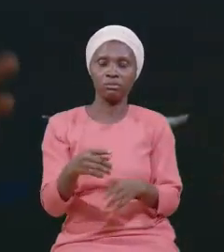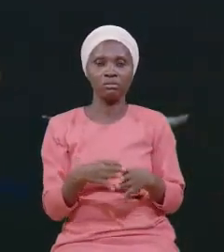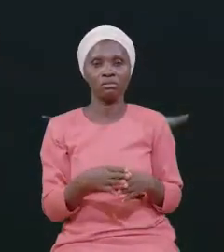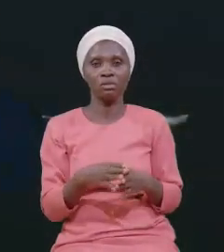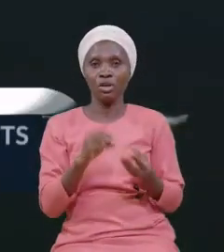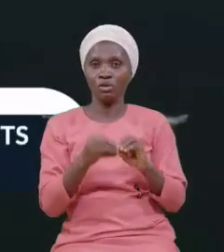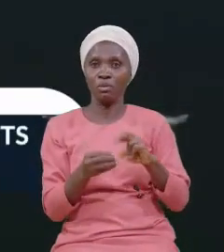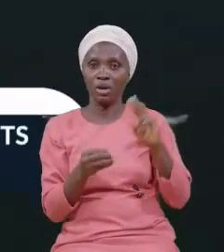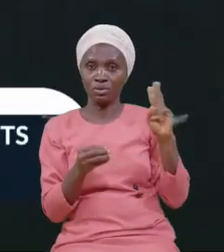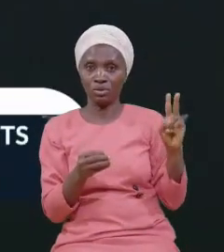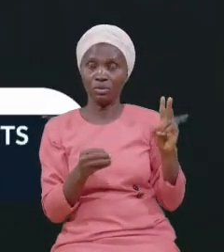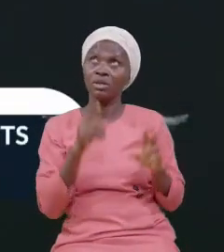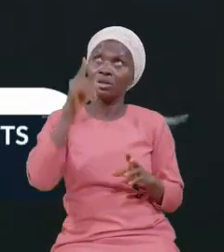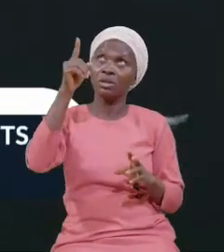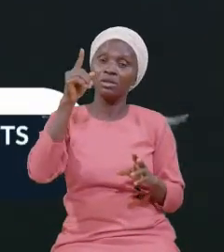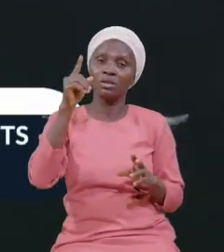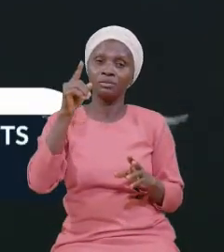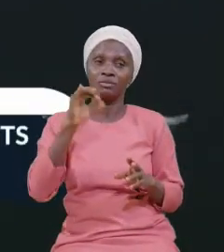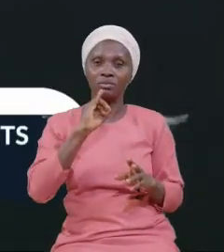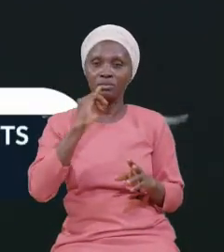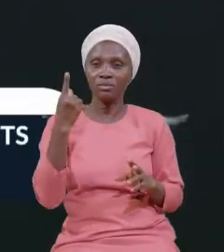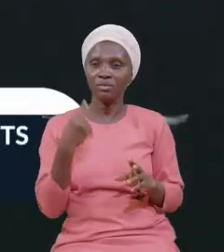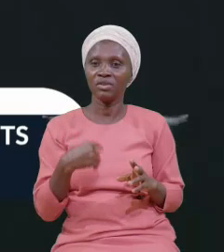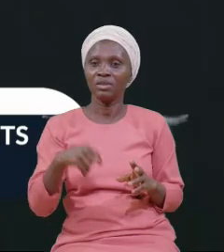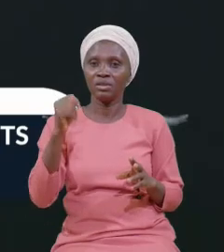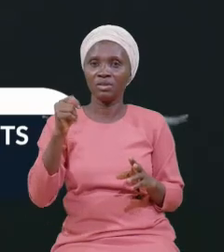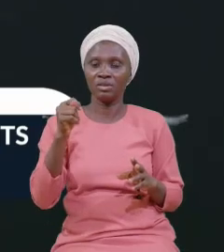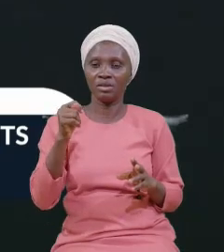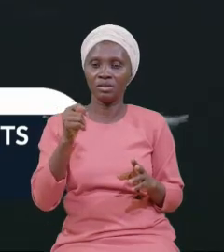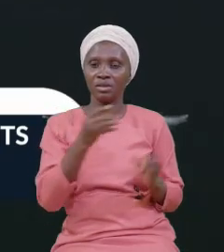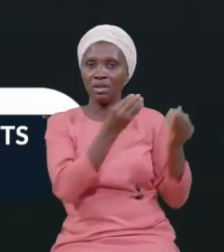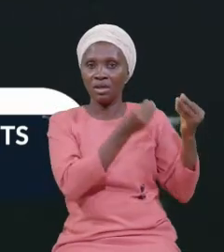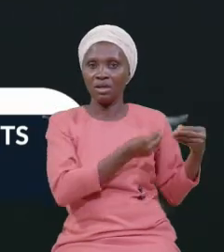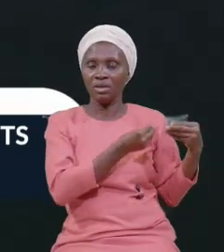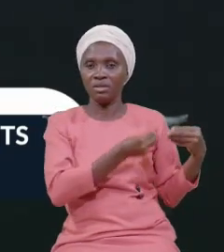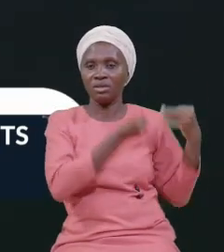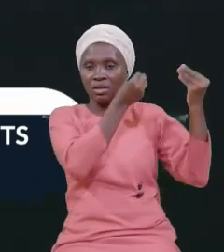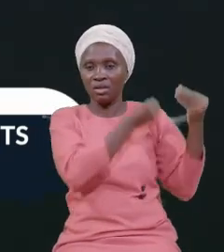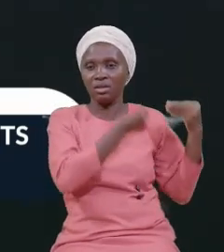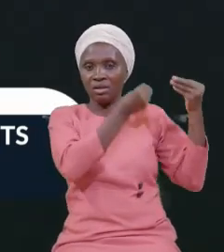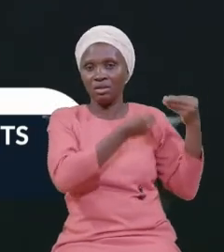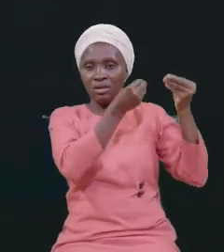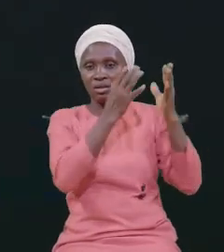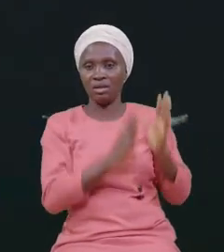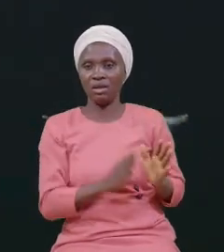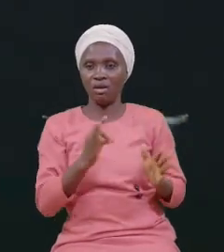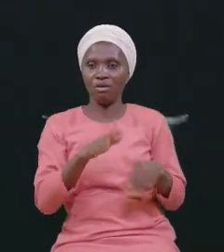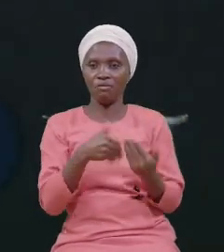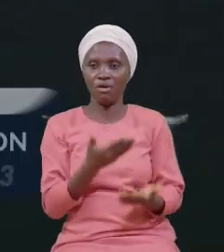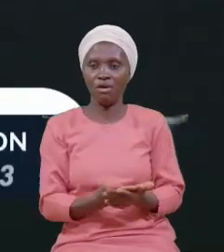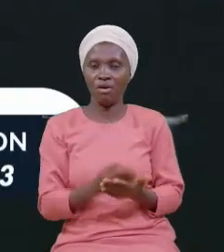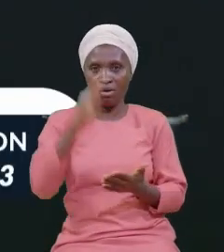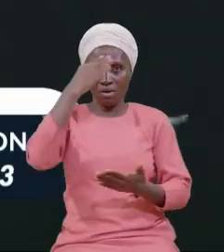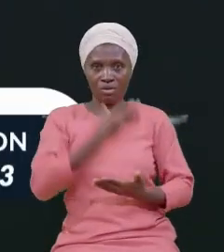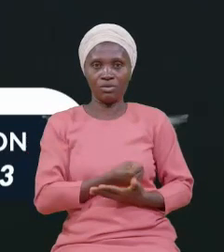is the heir of all for all sons and servants. Number three,